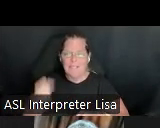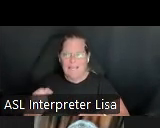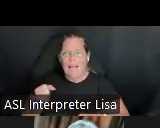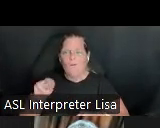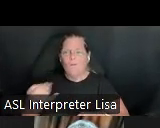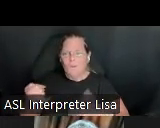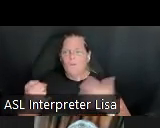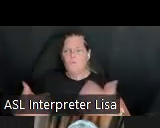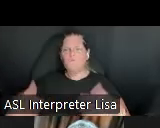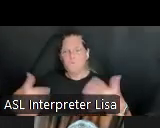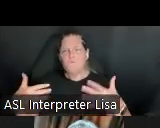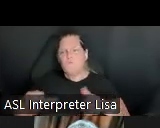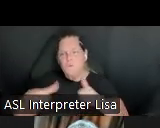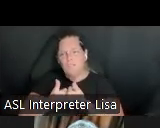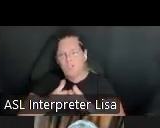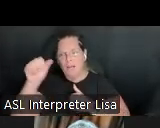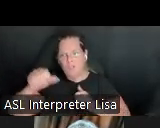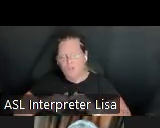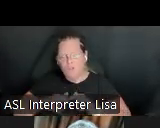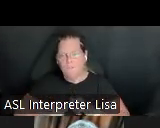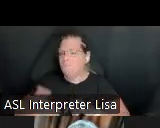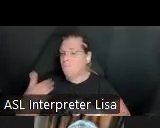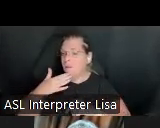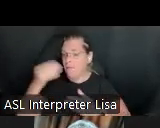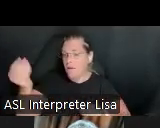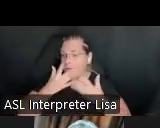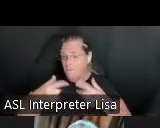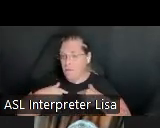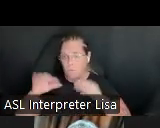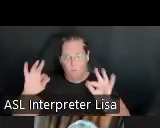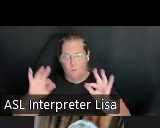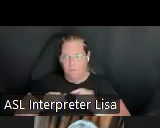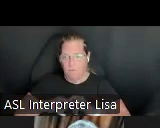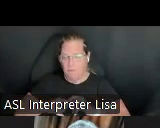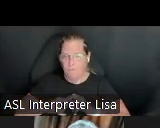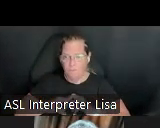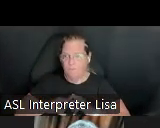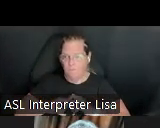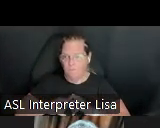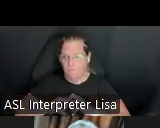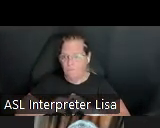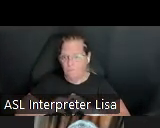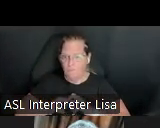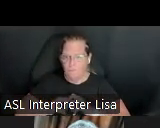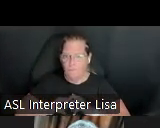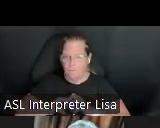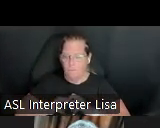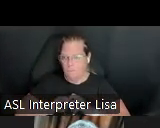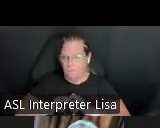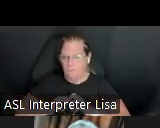there's a lack of service providers. Yeah, thanks for bringing that to the attention of all of the attendees today.